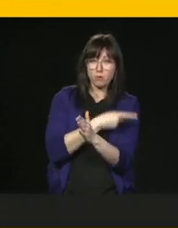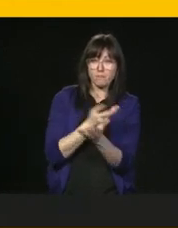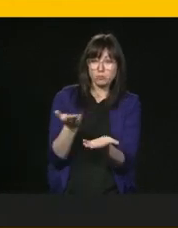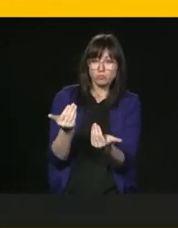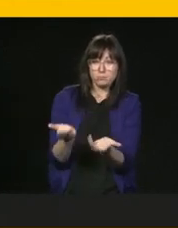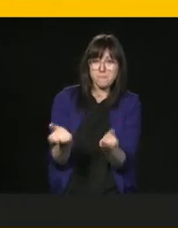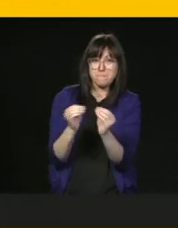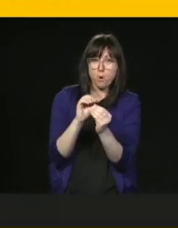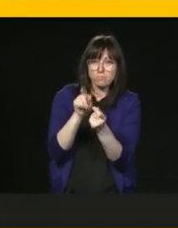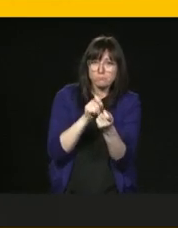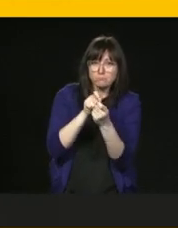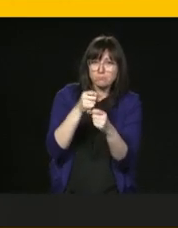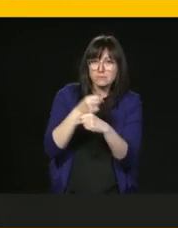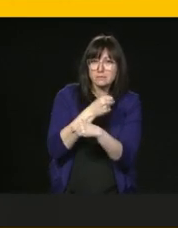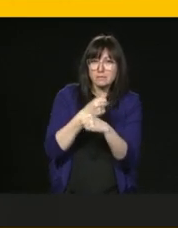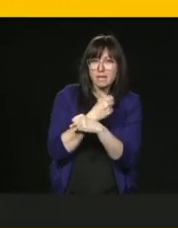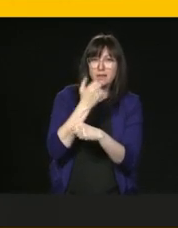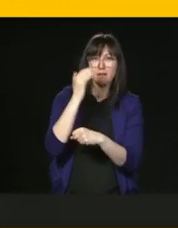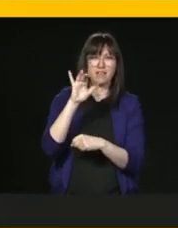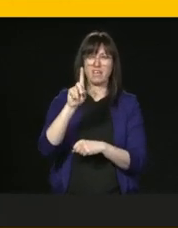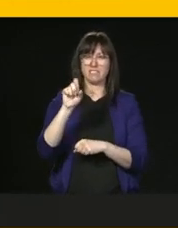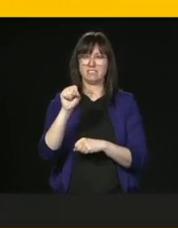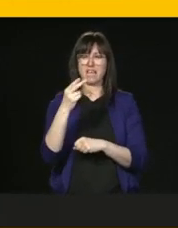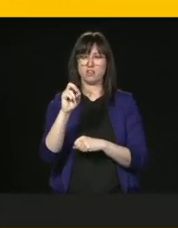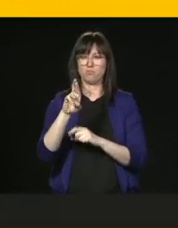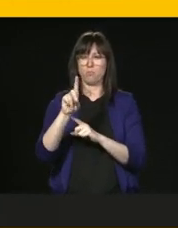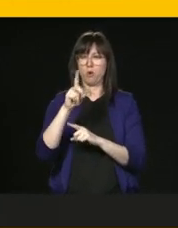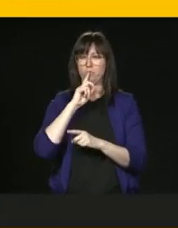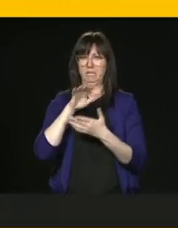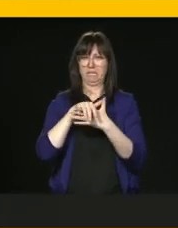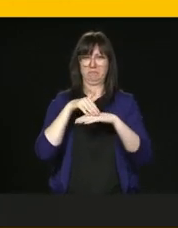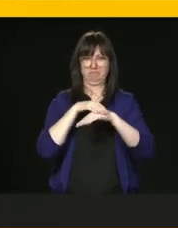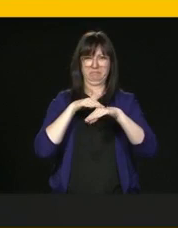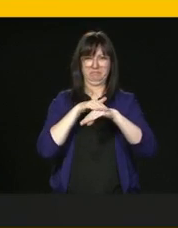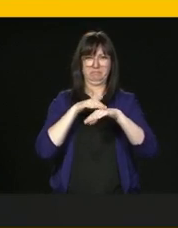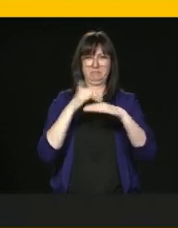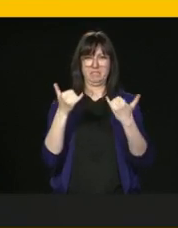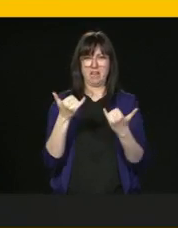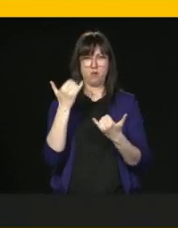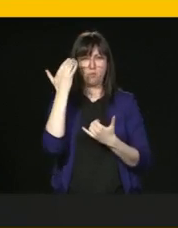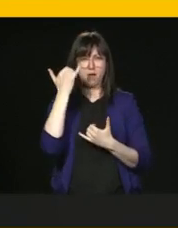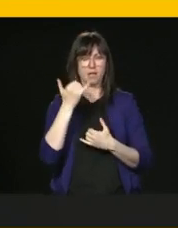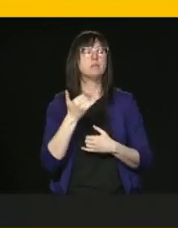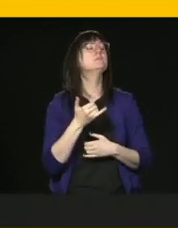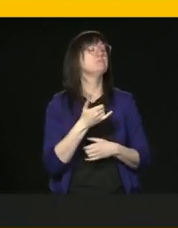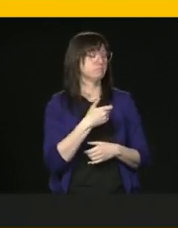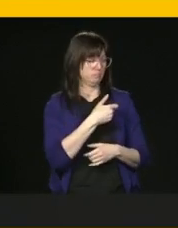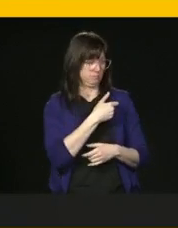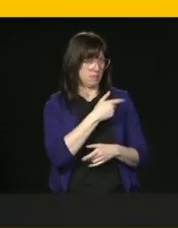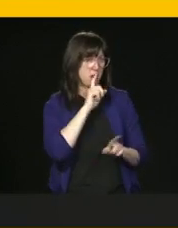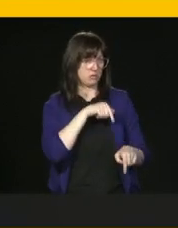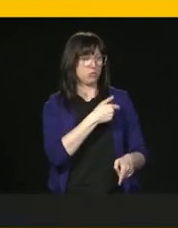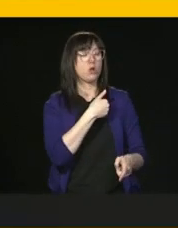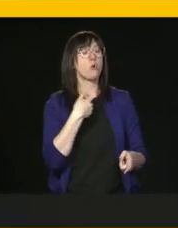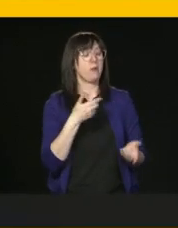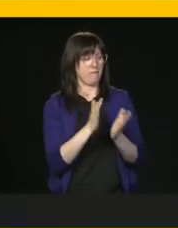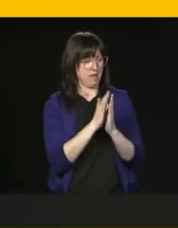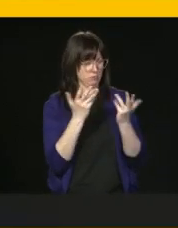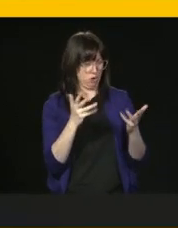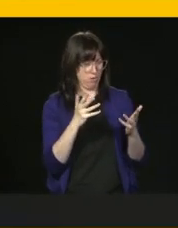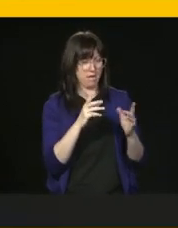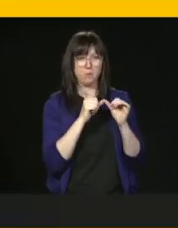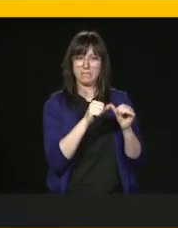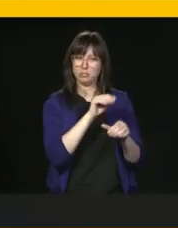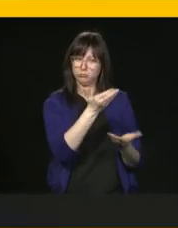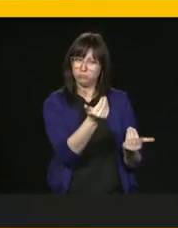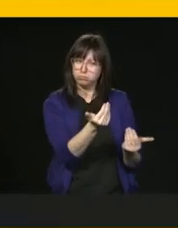that granular right now? Yes, we have, and that ask continues, and we have offered resources to provinces and